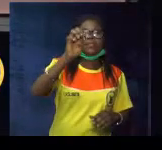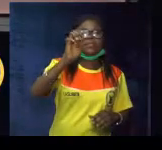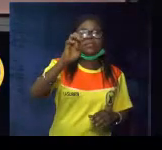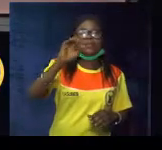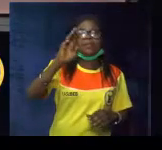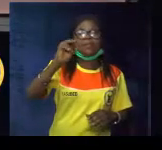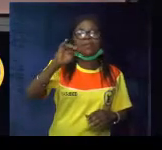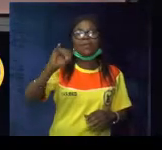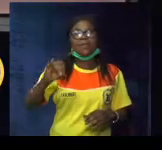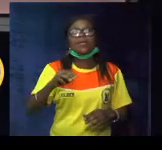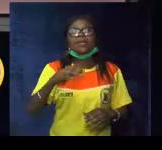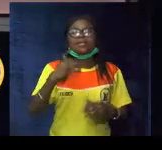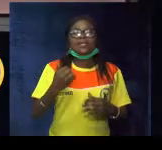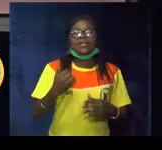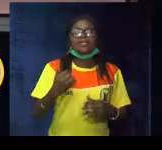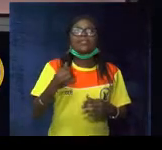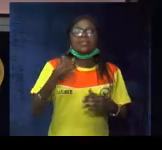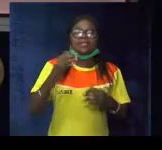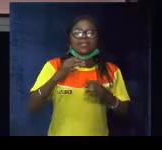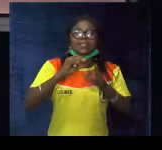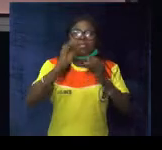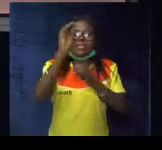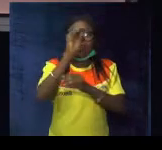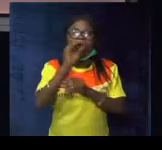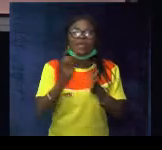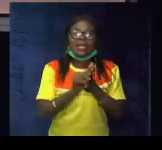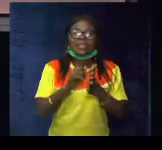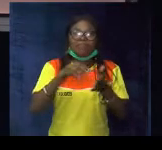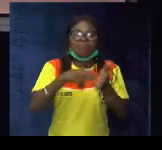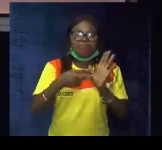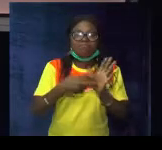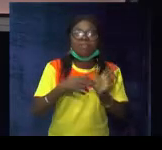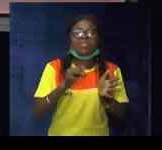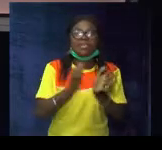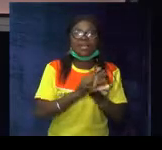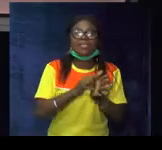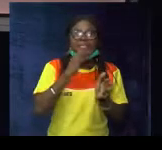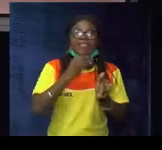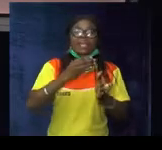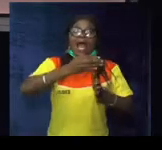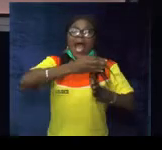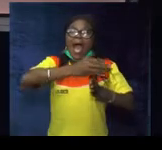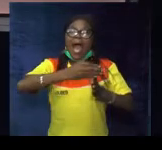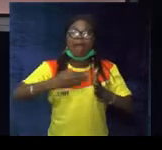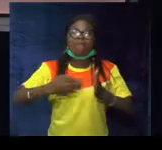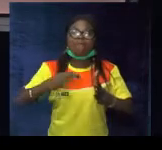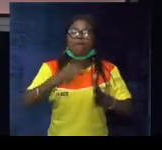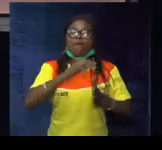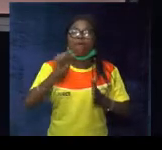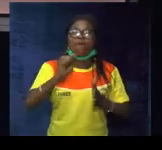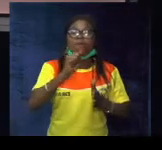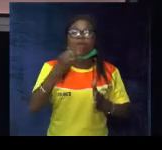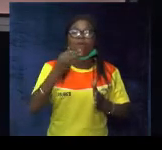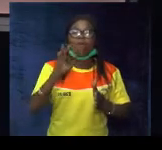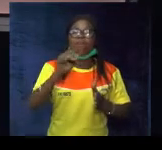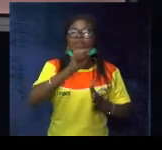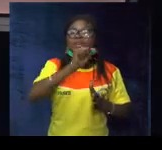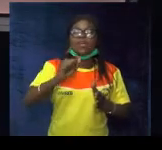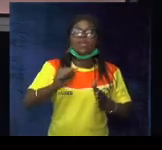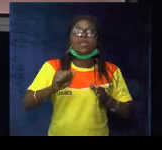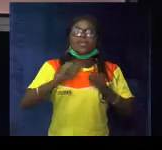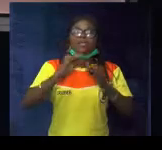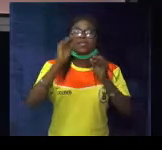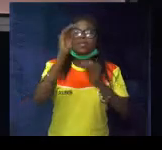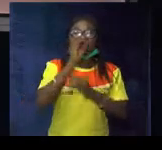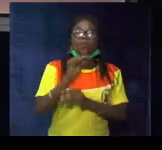special segment. Okay, that is half of a circle. The semicircle again is a segment, but it's a special